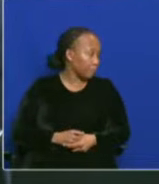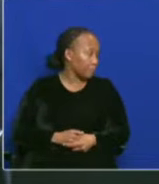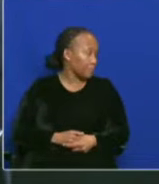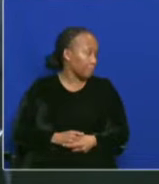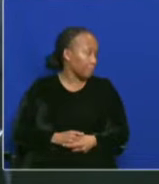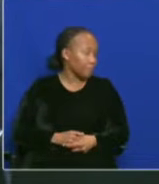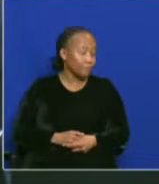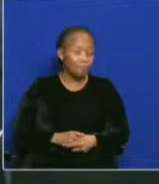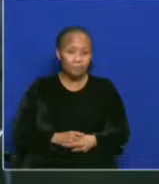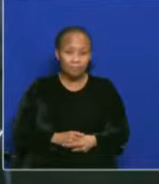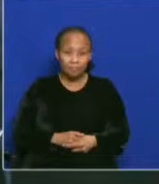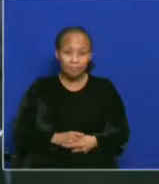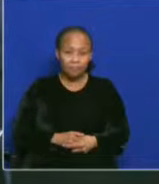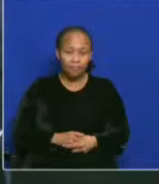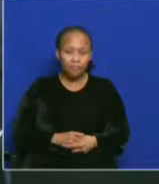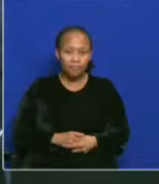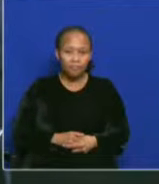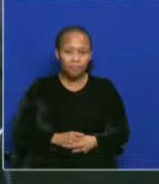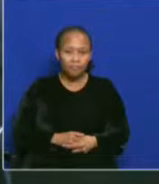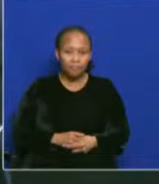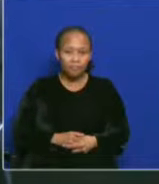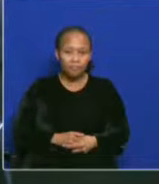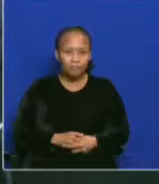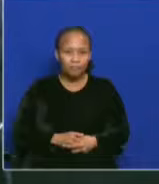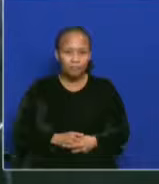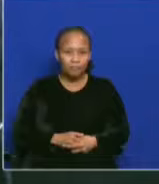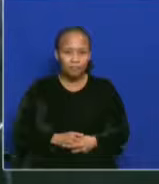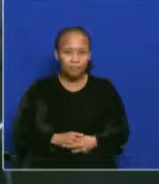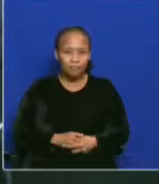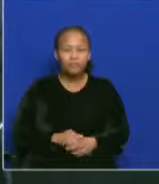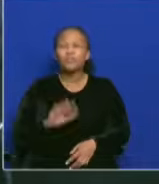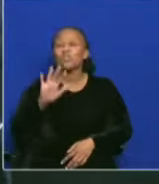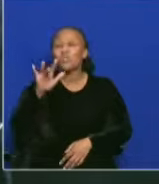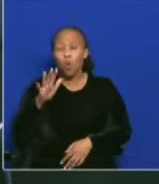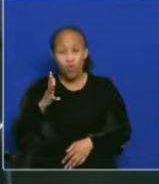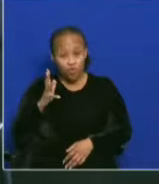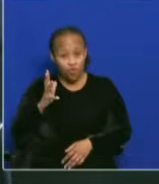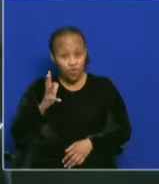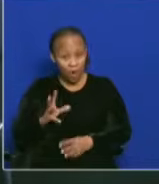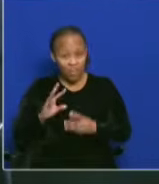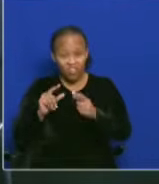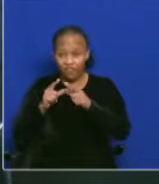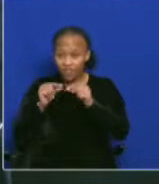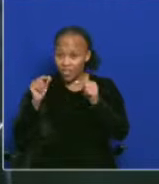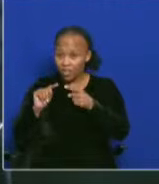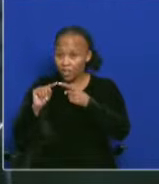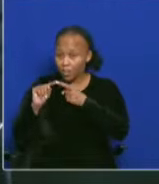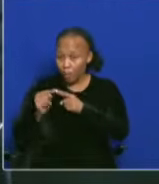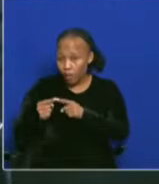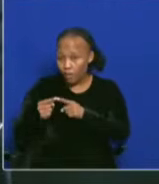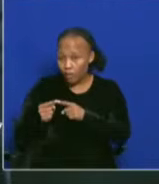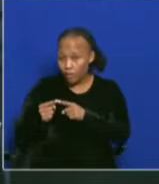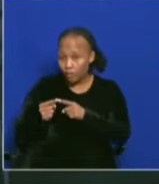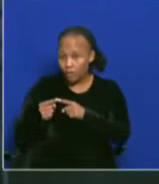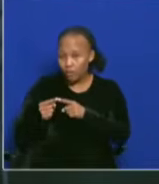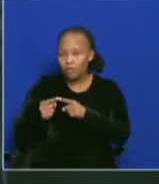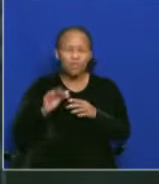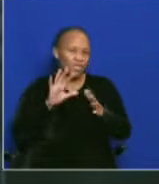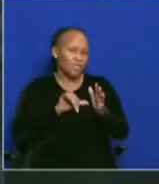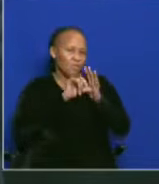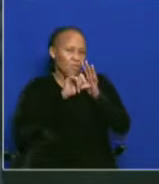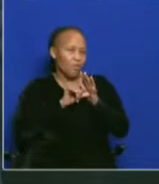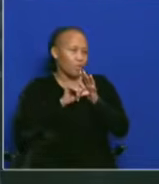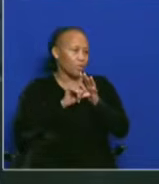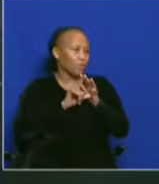But you want to finish off the point we're making? It's actually a good point to break, Chair. Or to break at this point? Let's adjourn and resume at